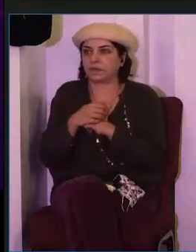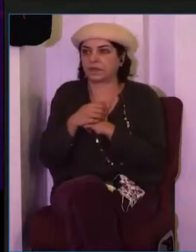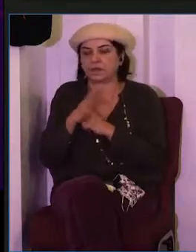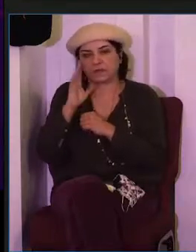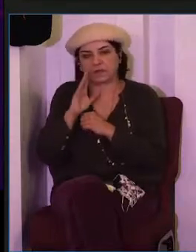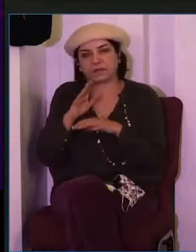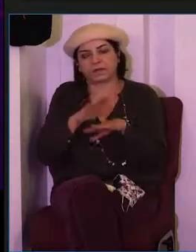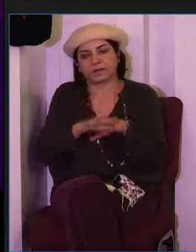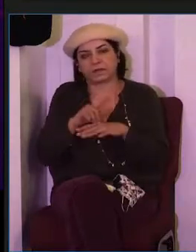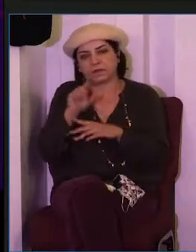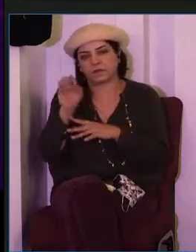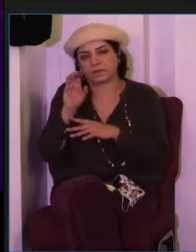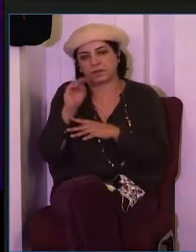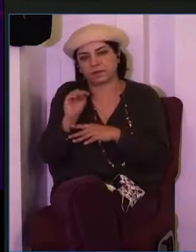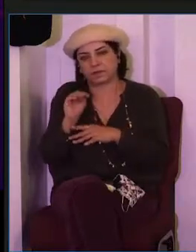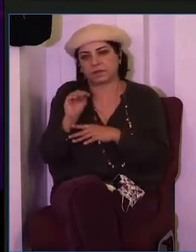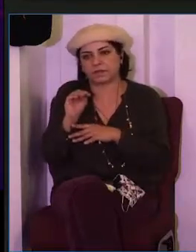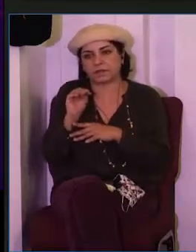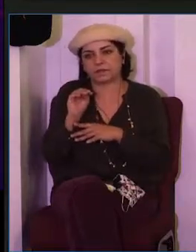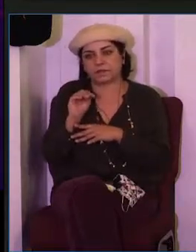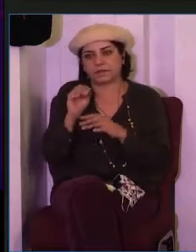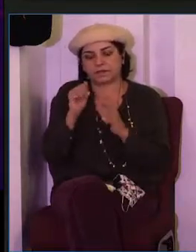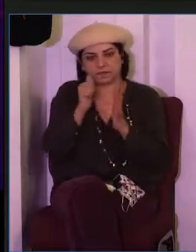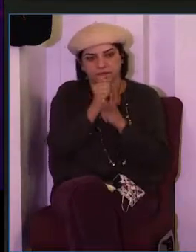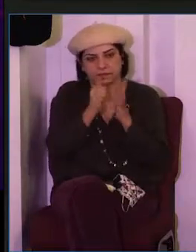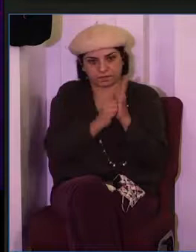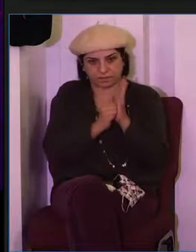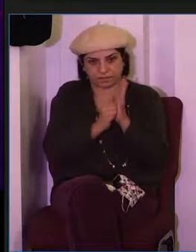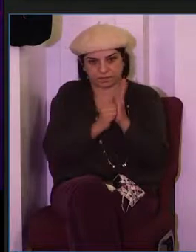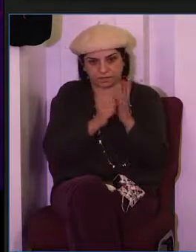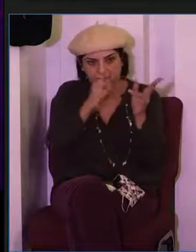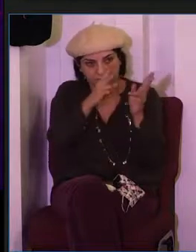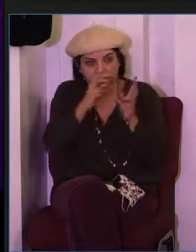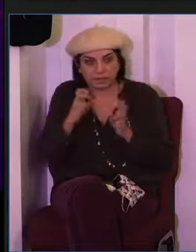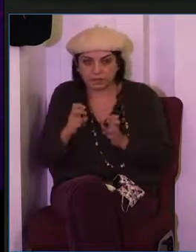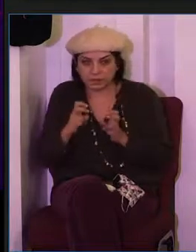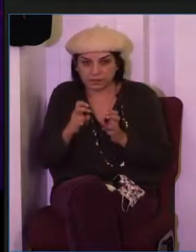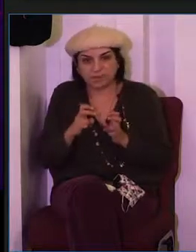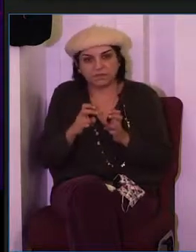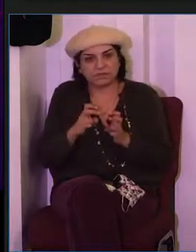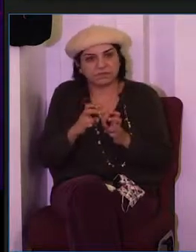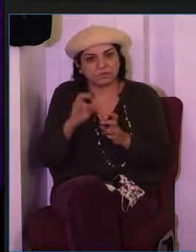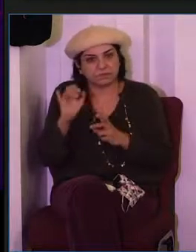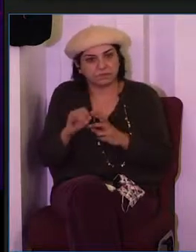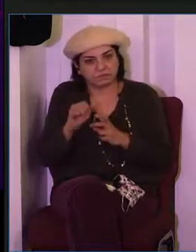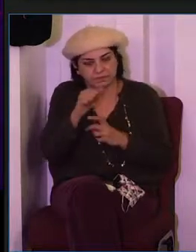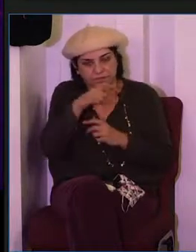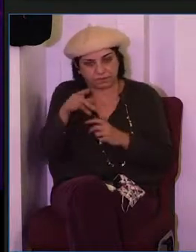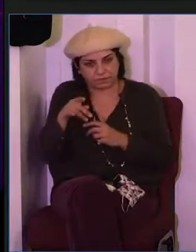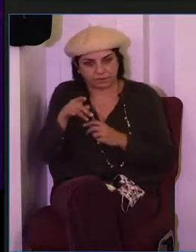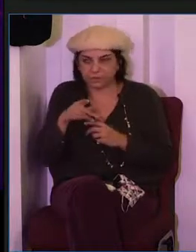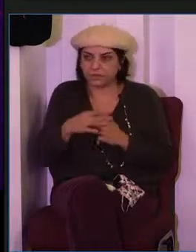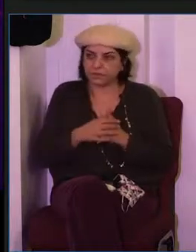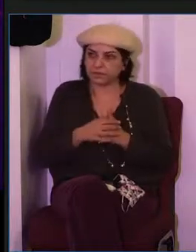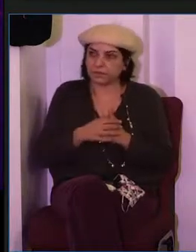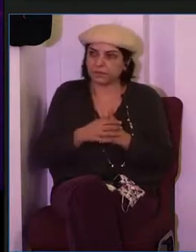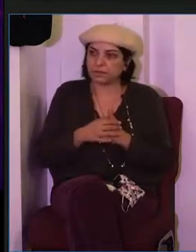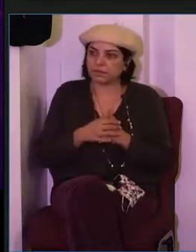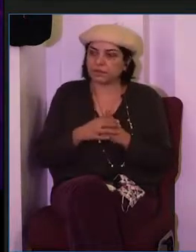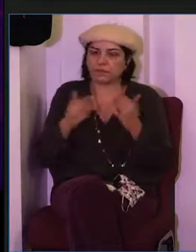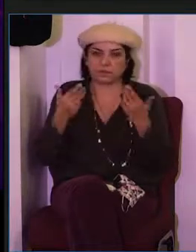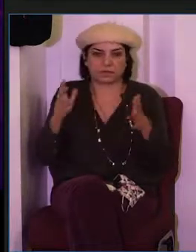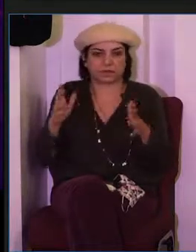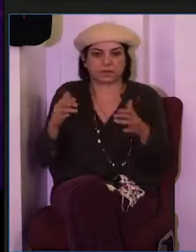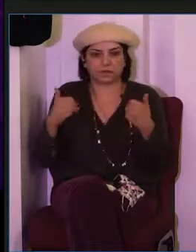on Zoom. If you do not have a Zoom account, please download it. It's free. If you already have a Zoom account,